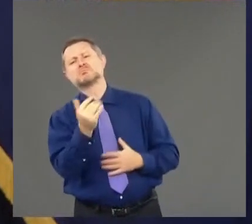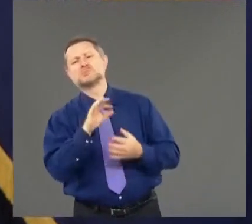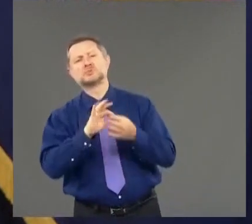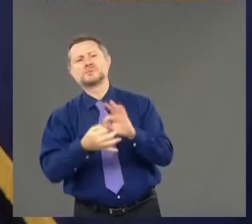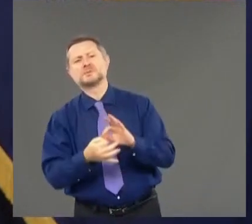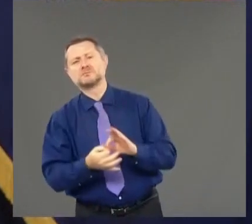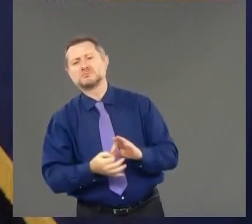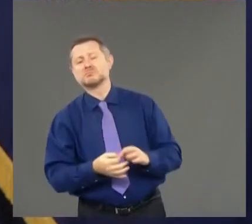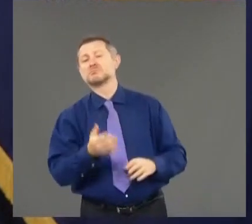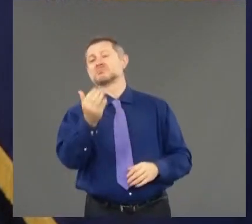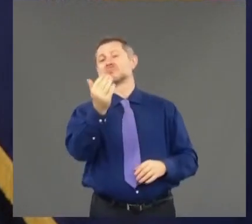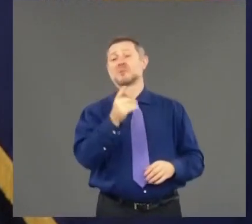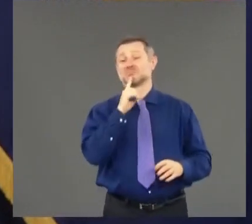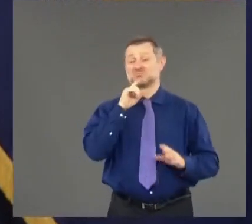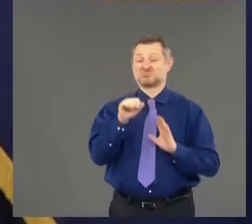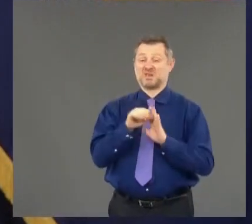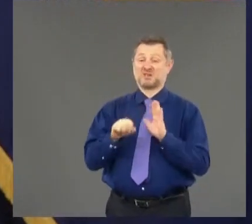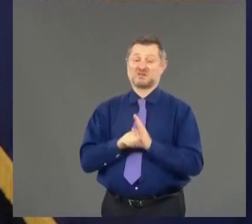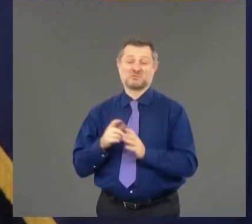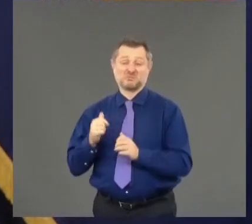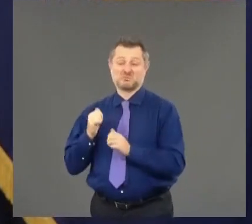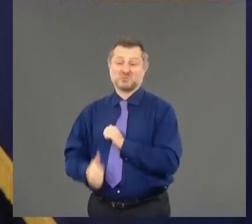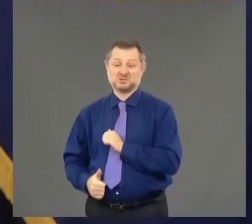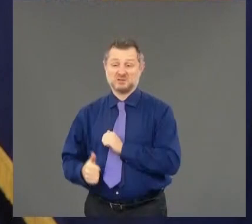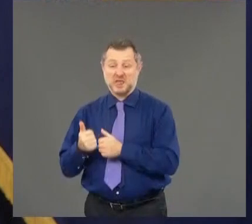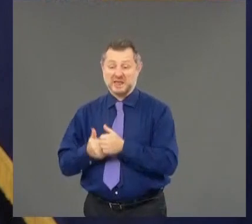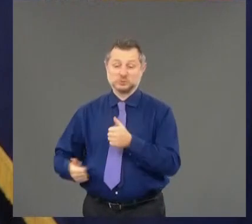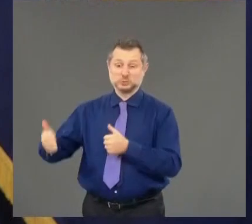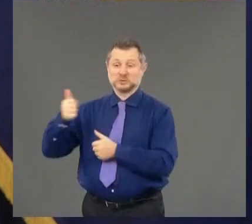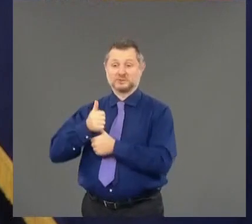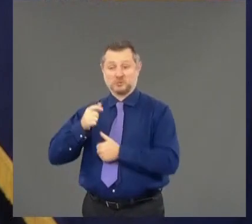State passed an executive order saying you have to redesign it.